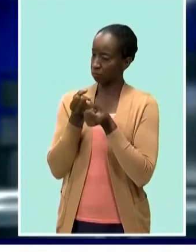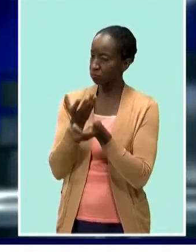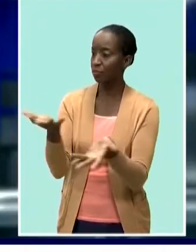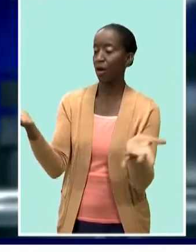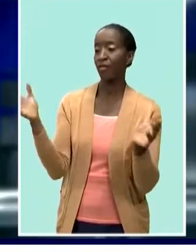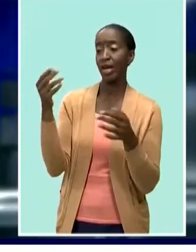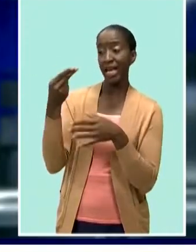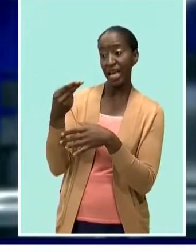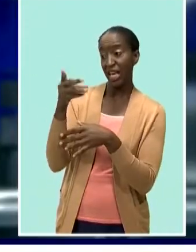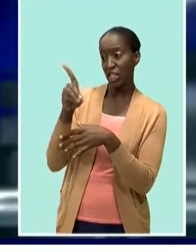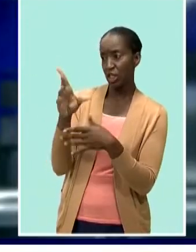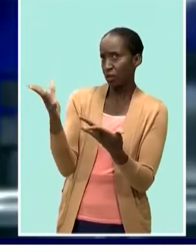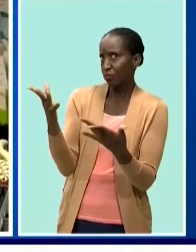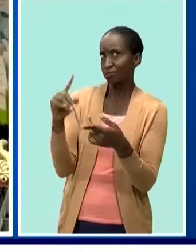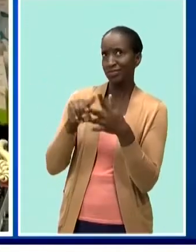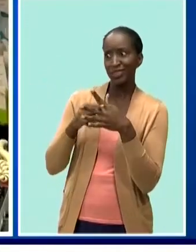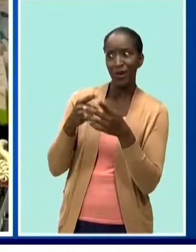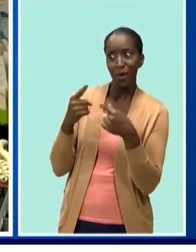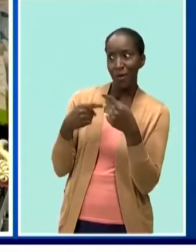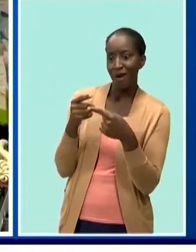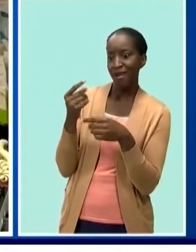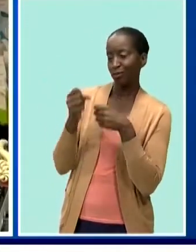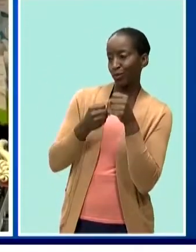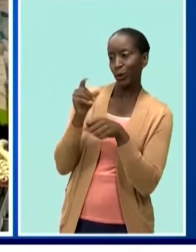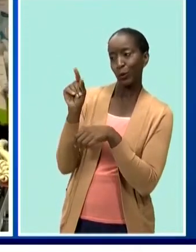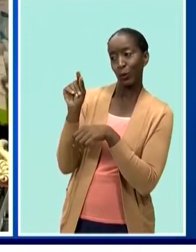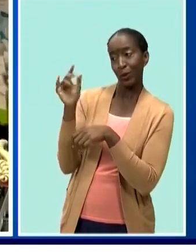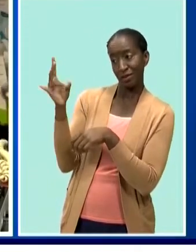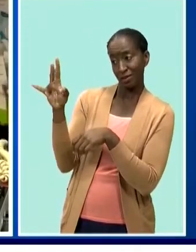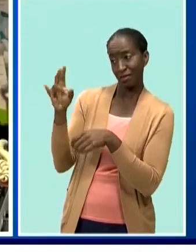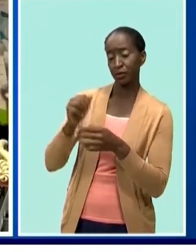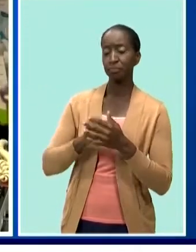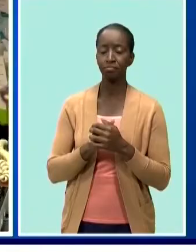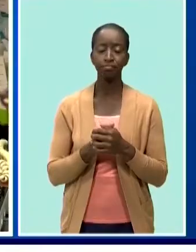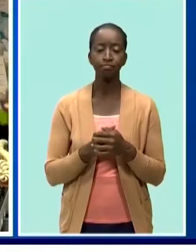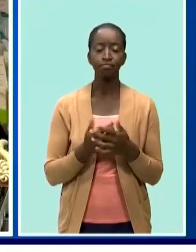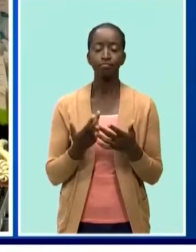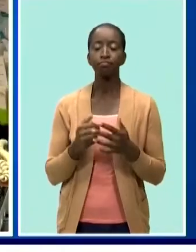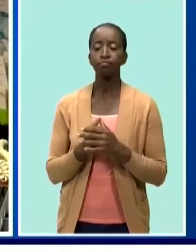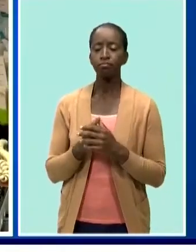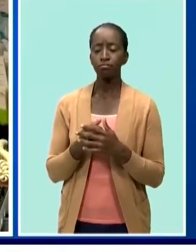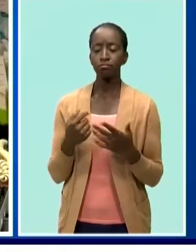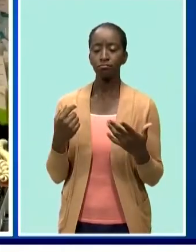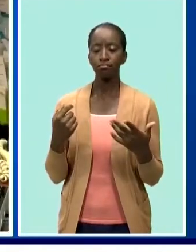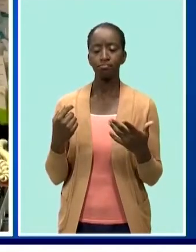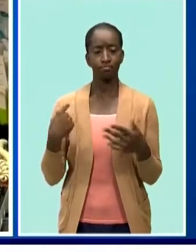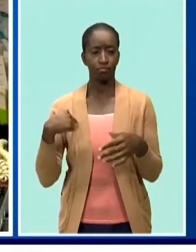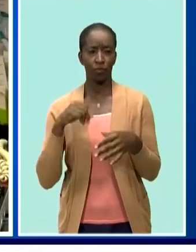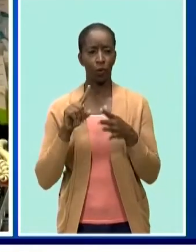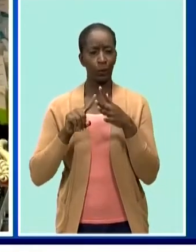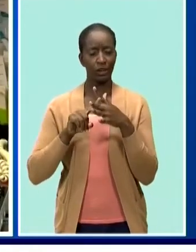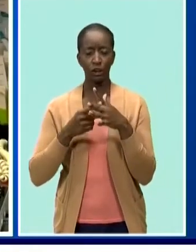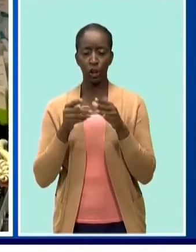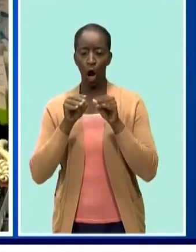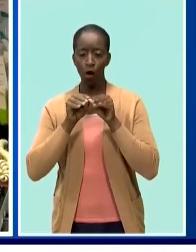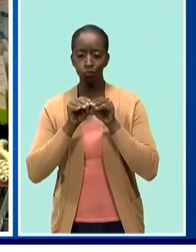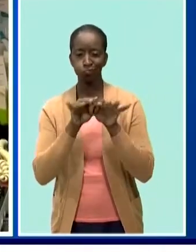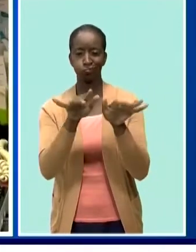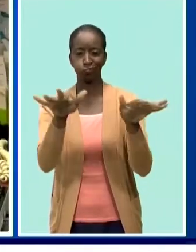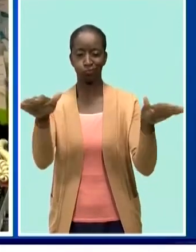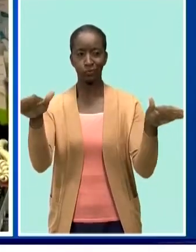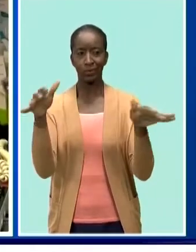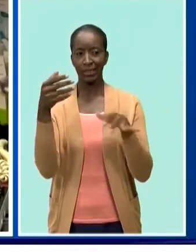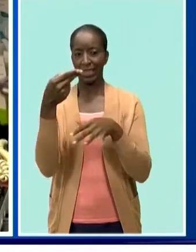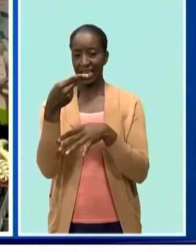2017. Take a look. We transitioned broadcasting in HD. What that meant was